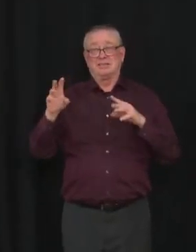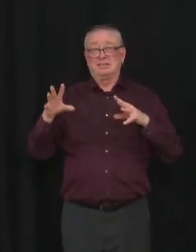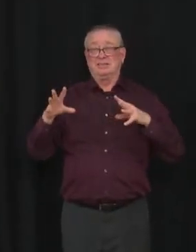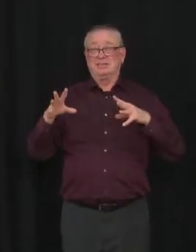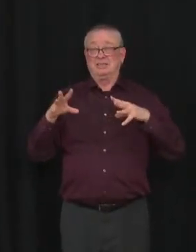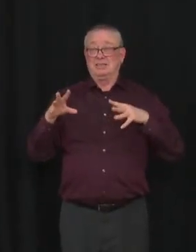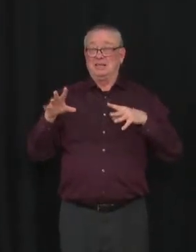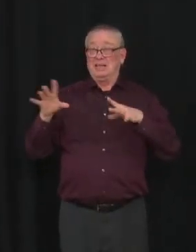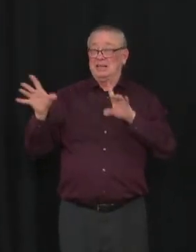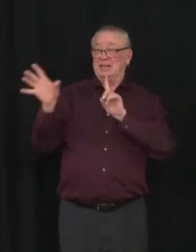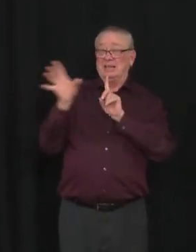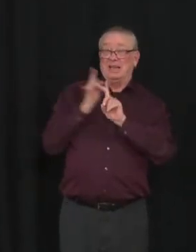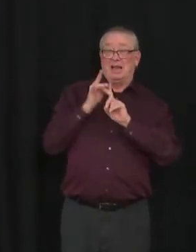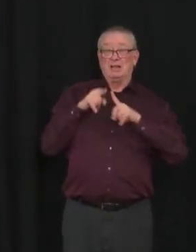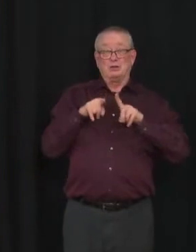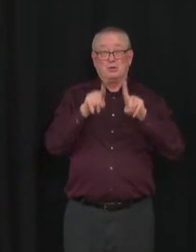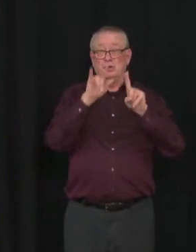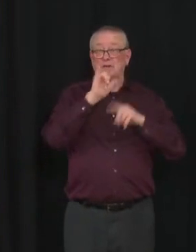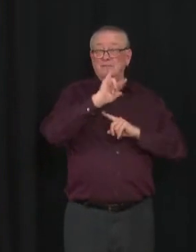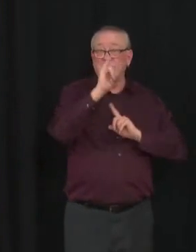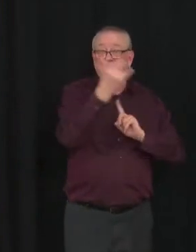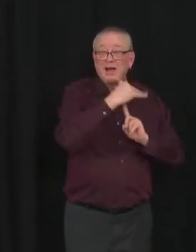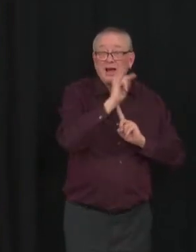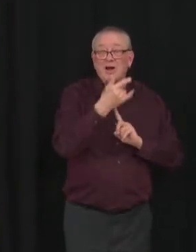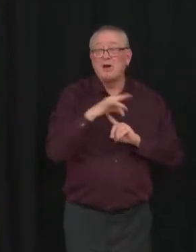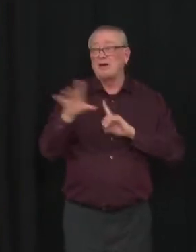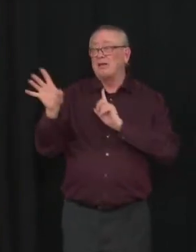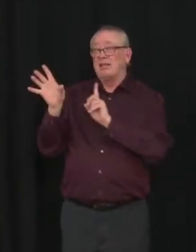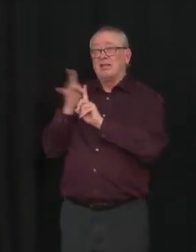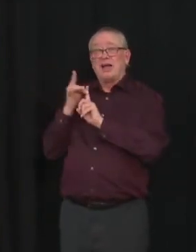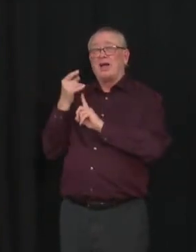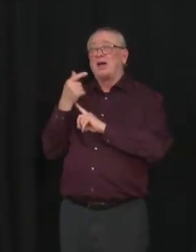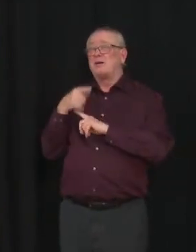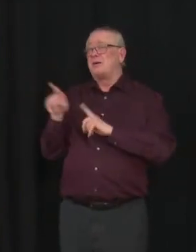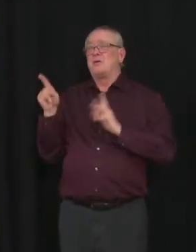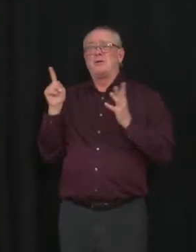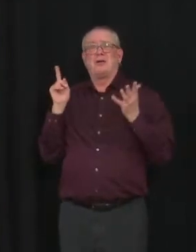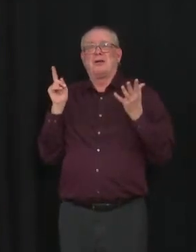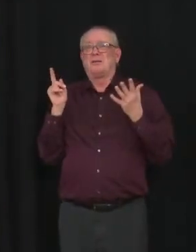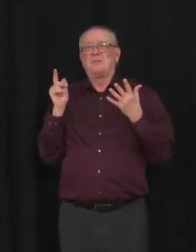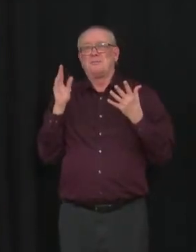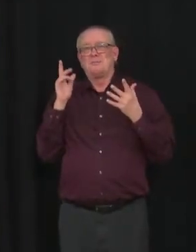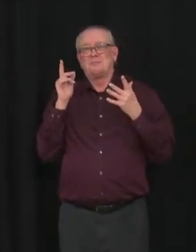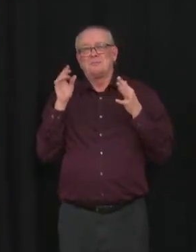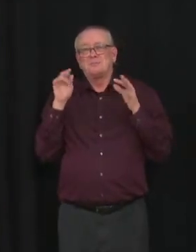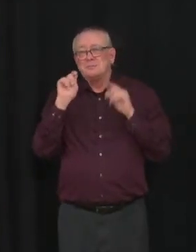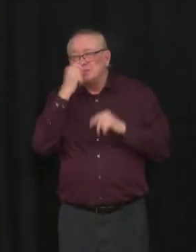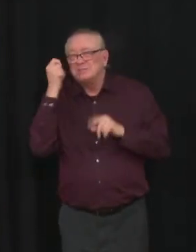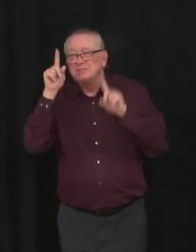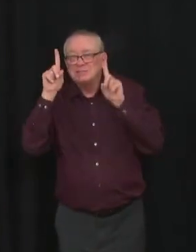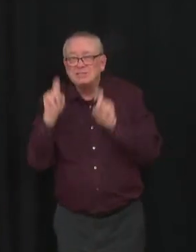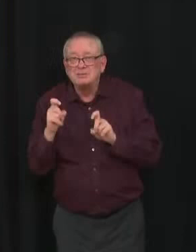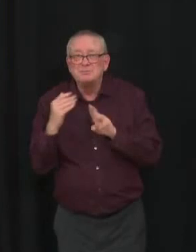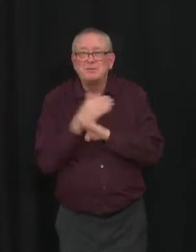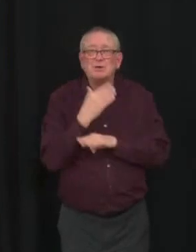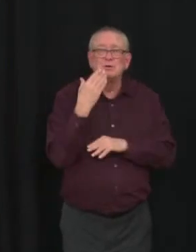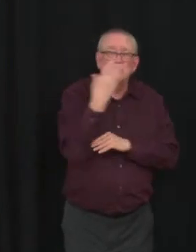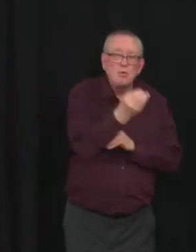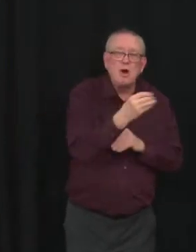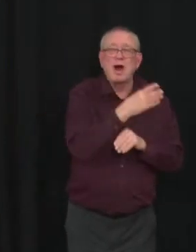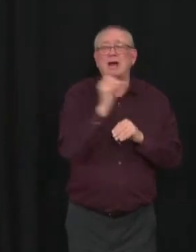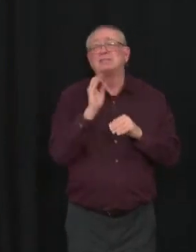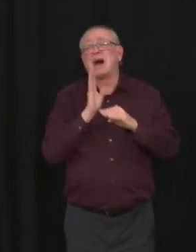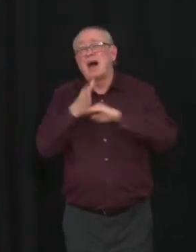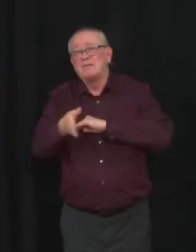be fully vaccinated, negative tests upon departure and upon return, masking, high-quality